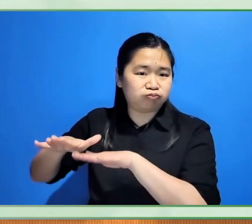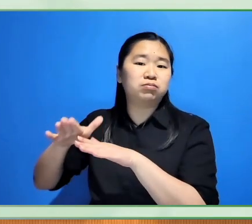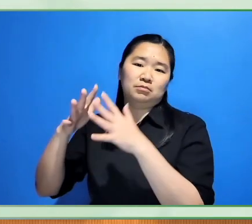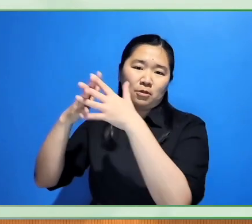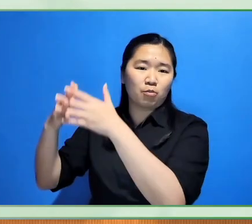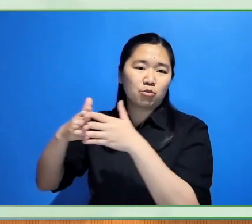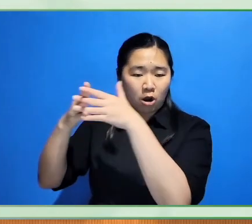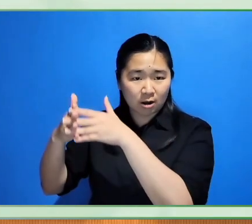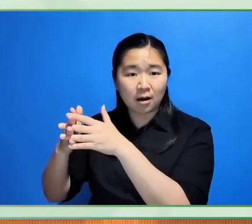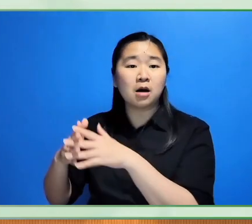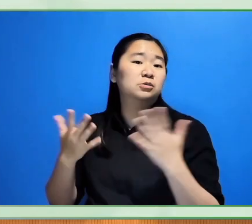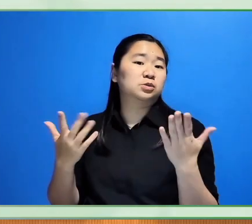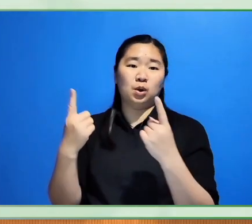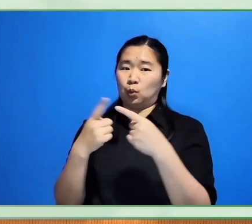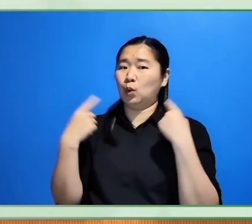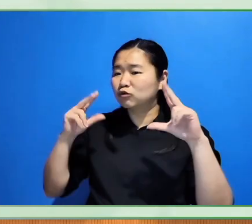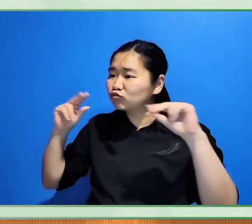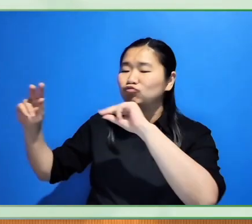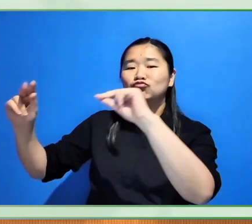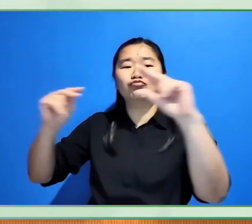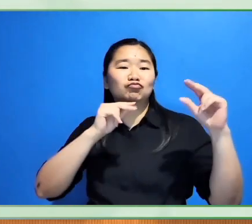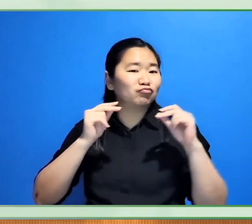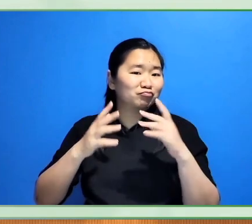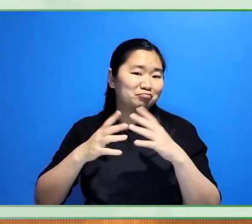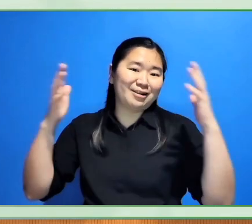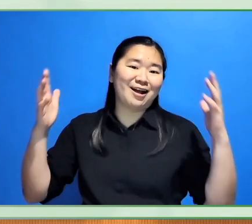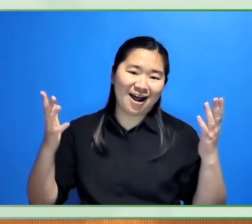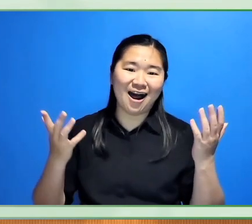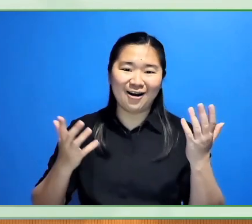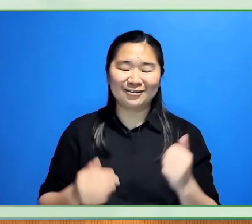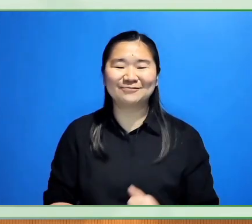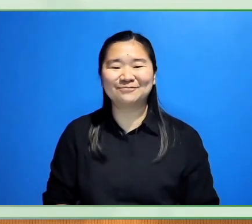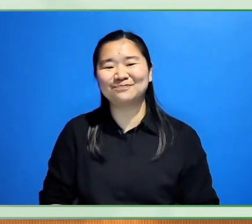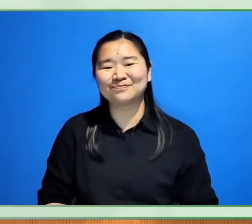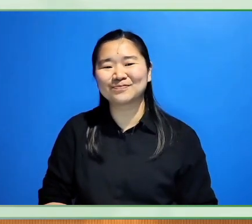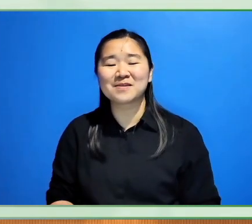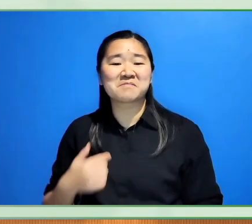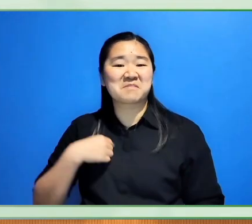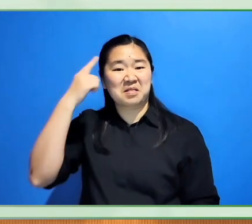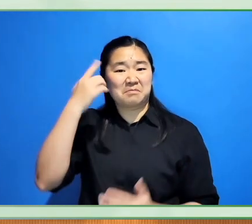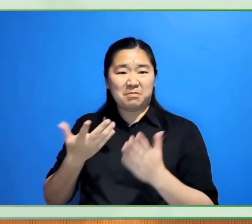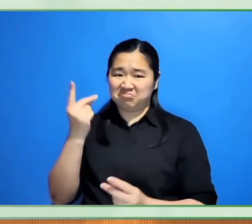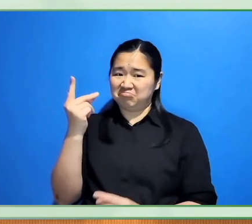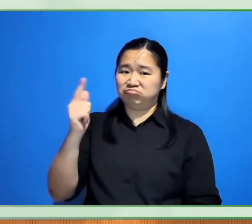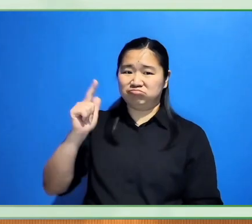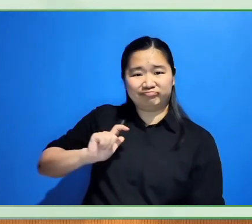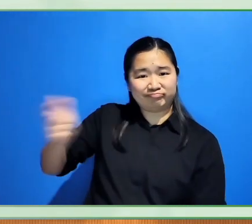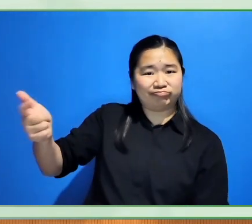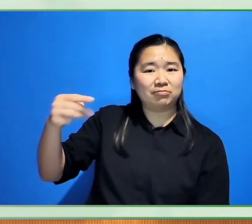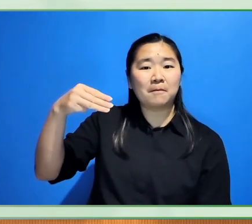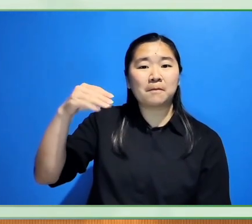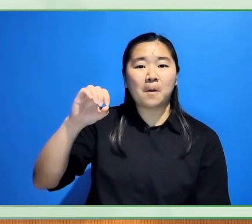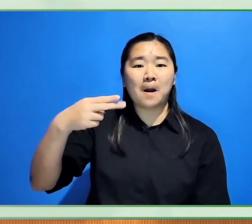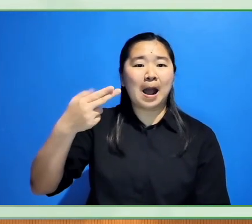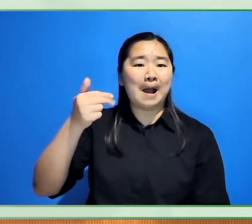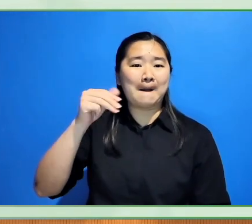Hello, everyone. Thank you so much for attending this session. So my name is Mohamed Daoufi. I'm from Tunisia. I'm the CEO and co-founder of